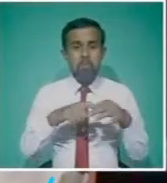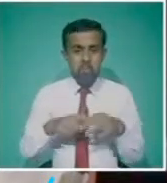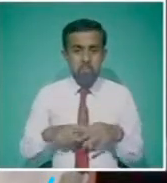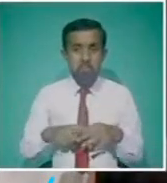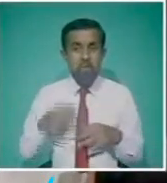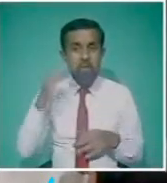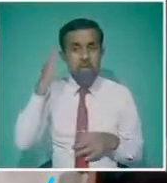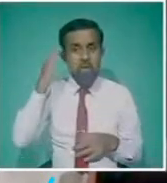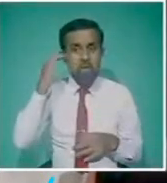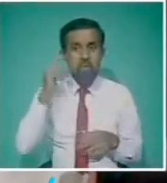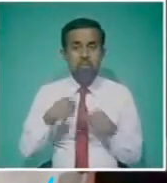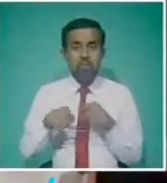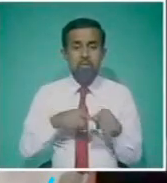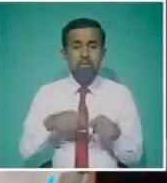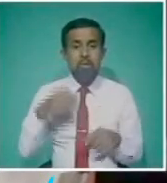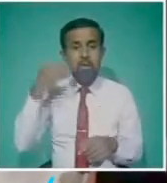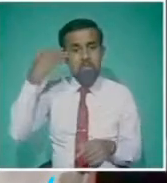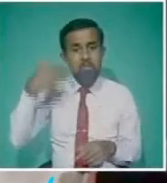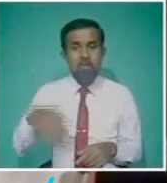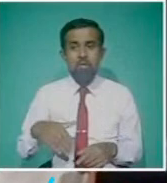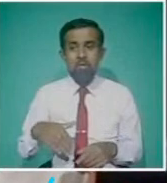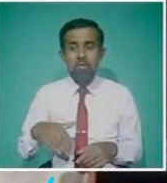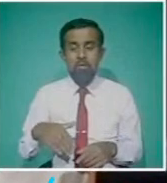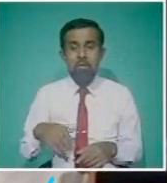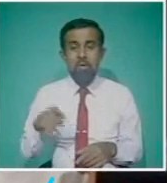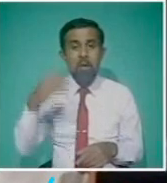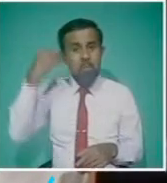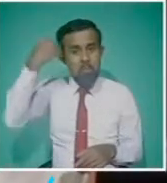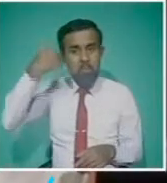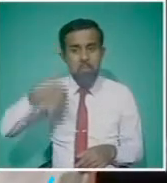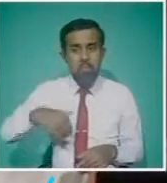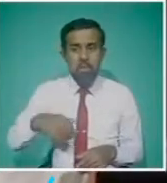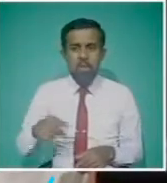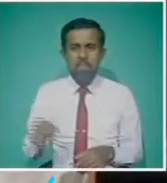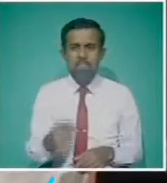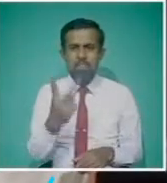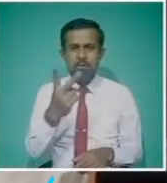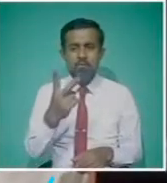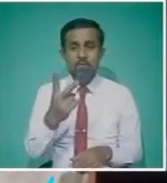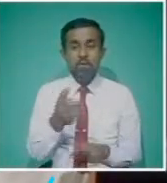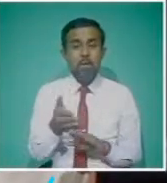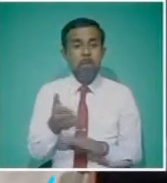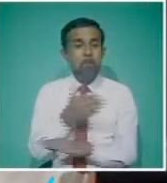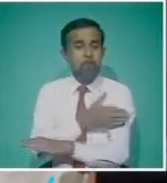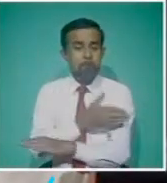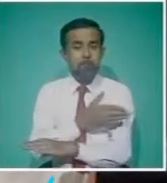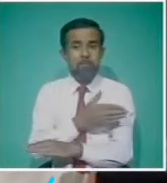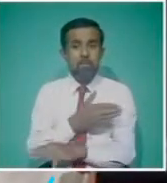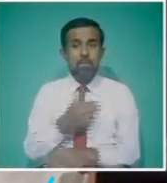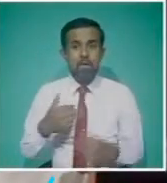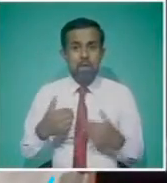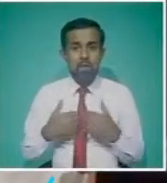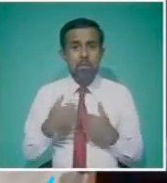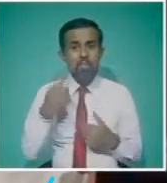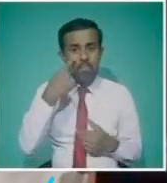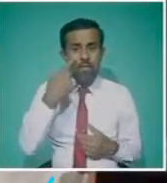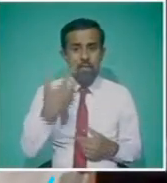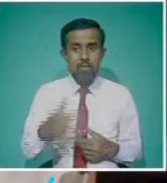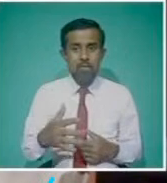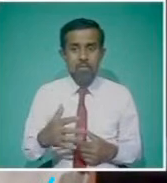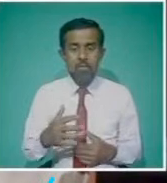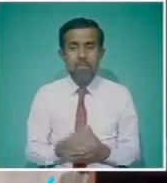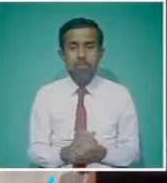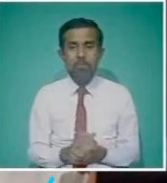before her death, we saw Her Majesty on television with her outgoing Prime